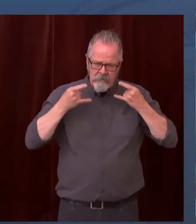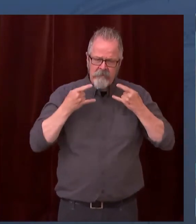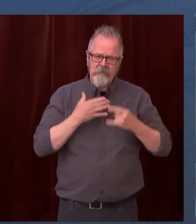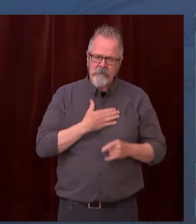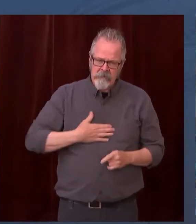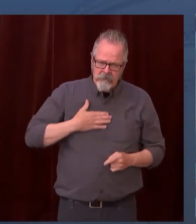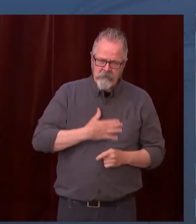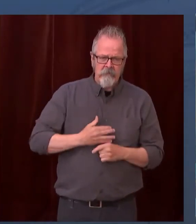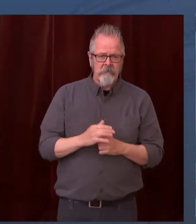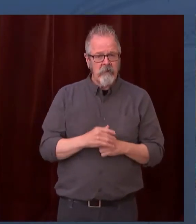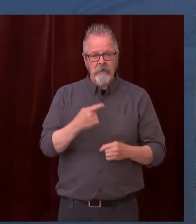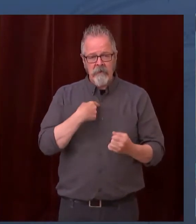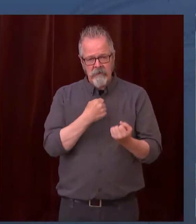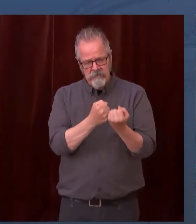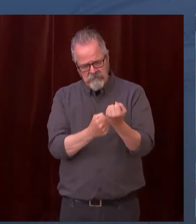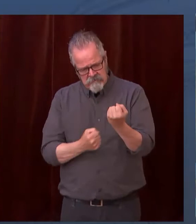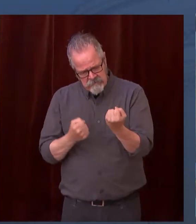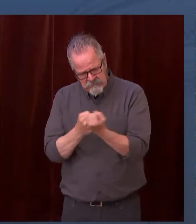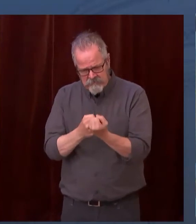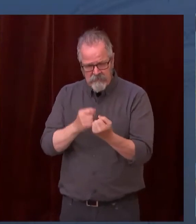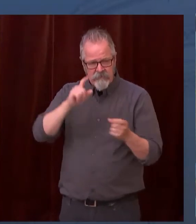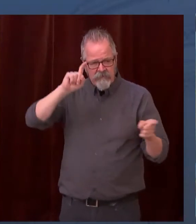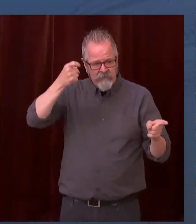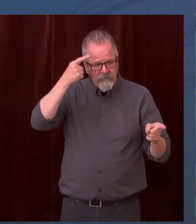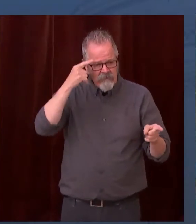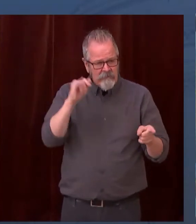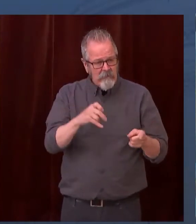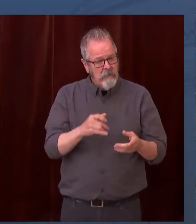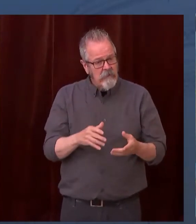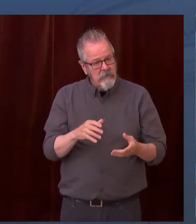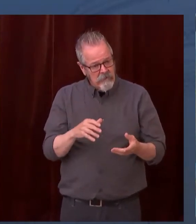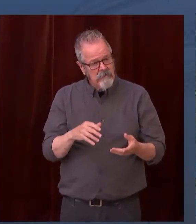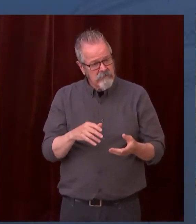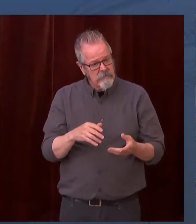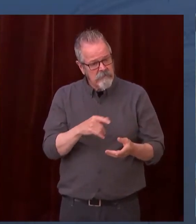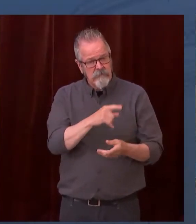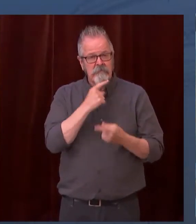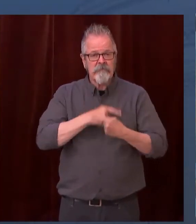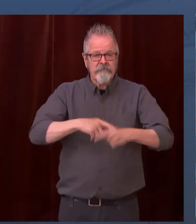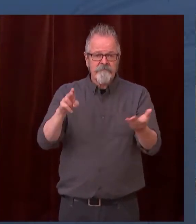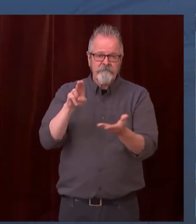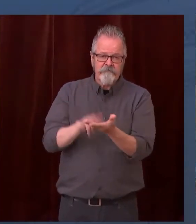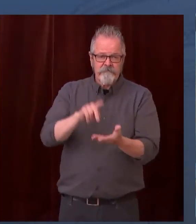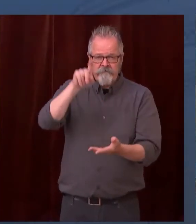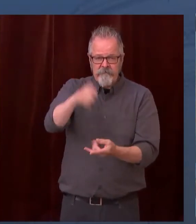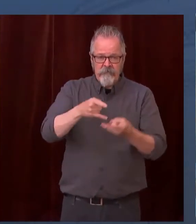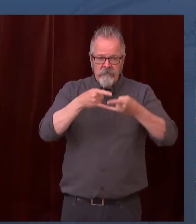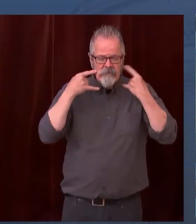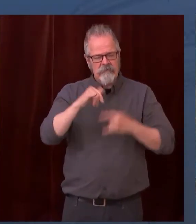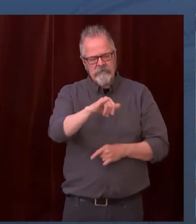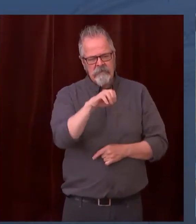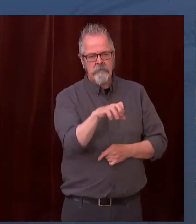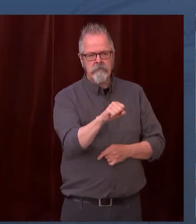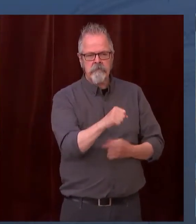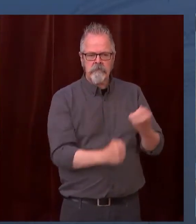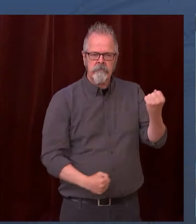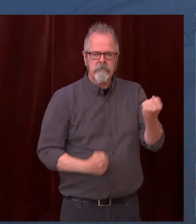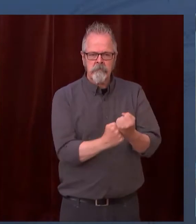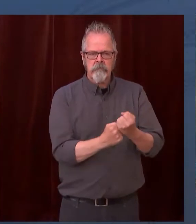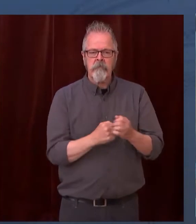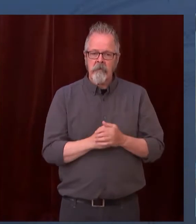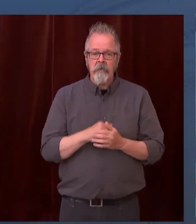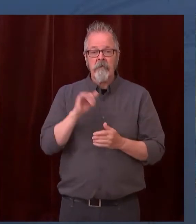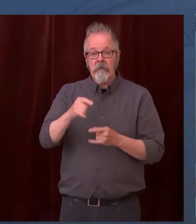face coverings as one of those critical tools in our toolkit to keep us moving forward. Thanks again for the governor for